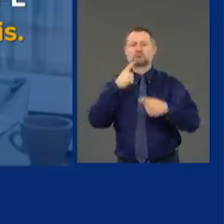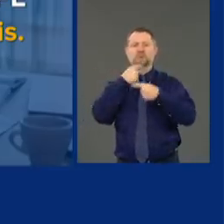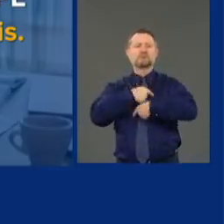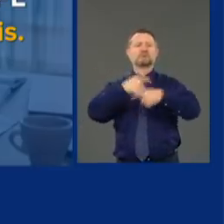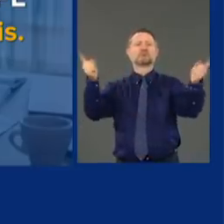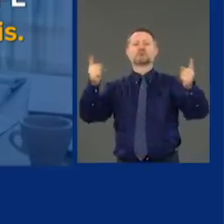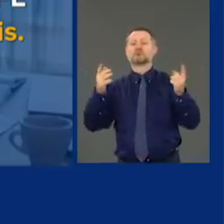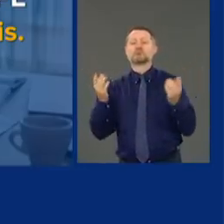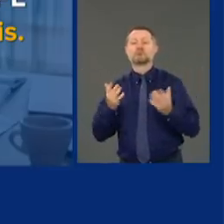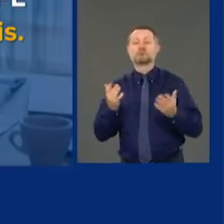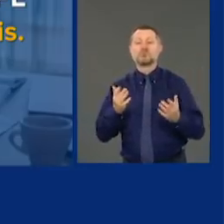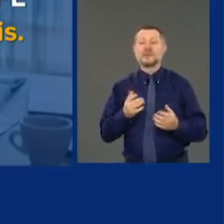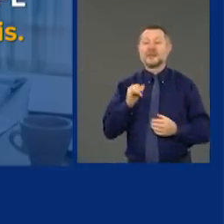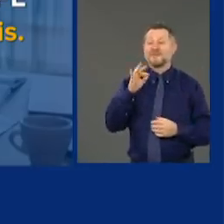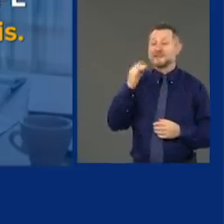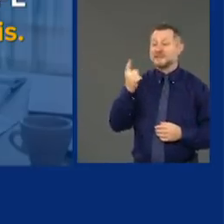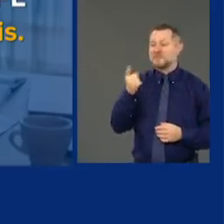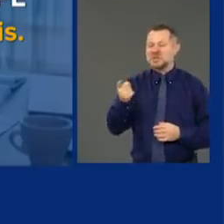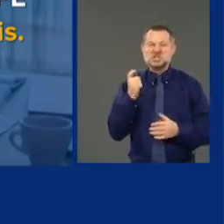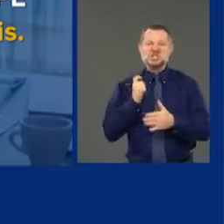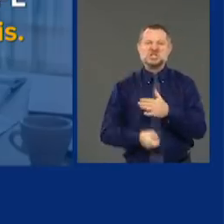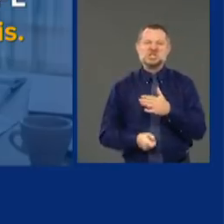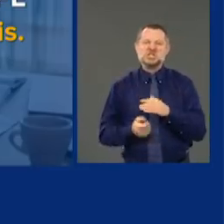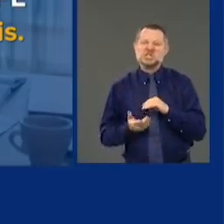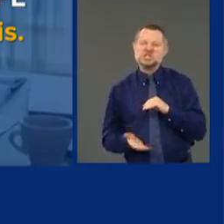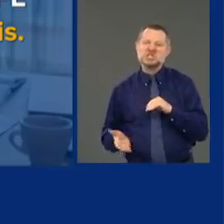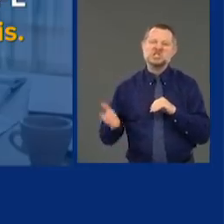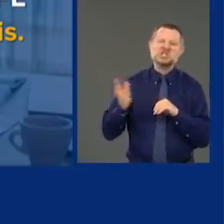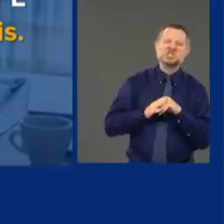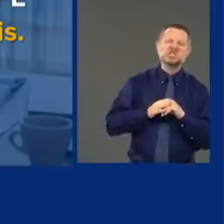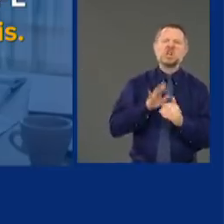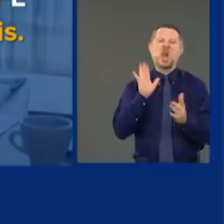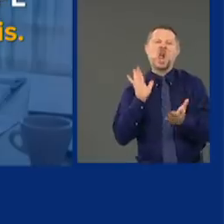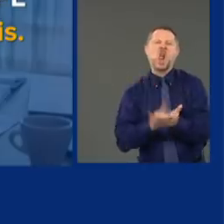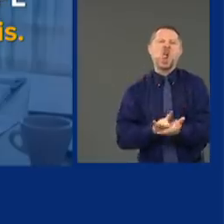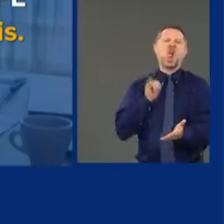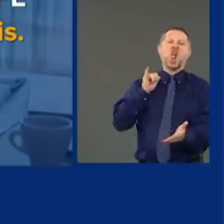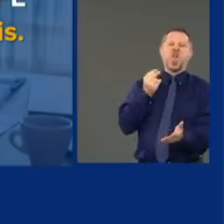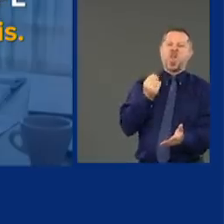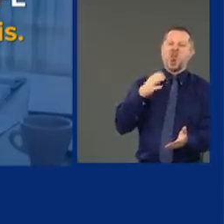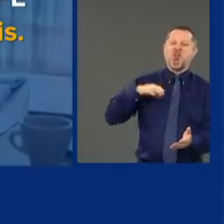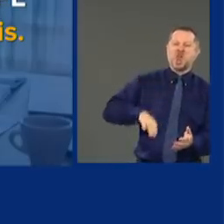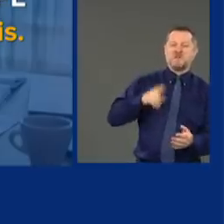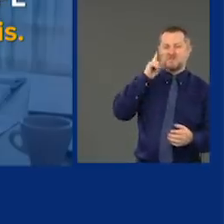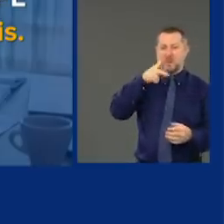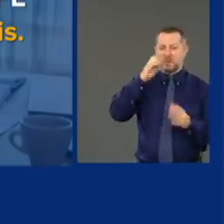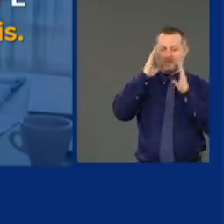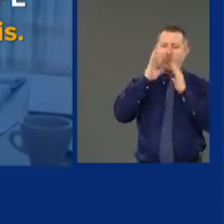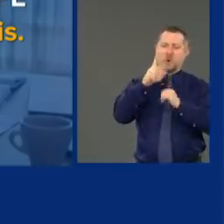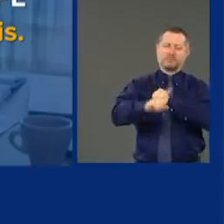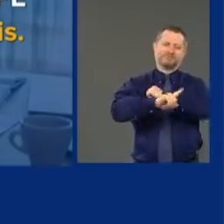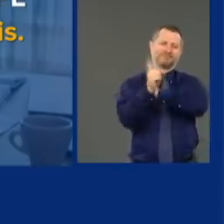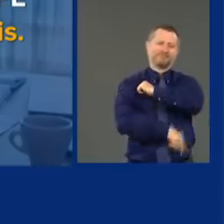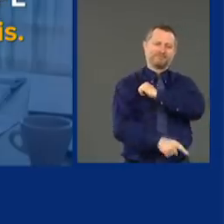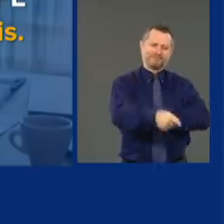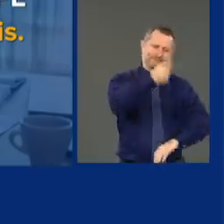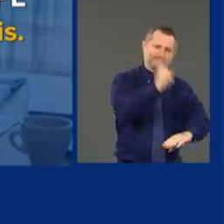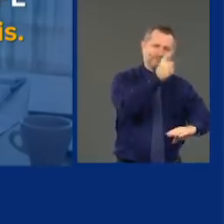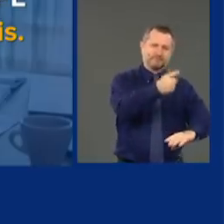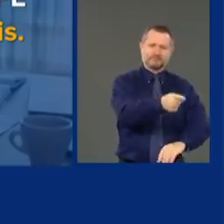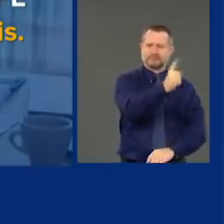will prosecute price gouging on PPE. To give you an idea of where we were,